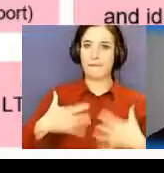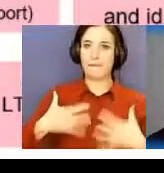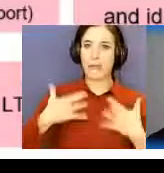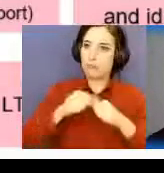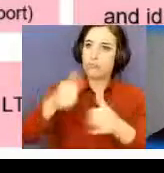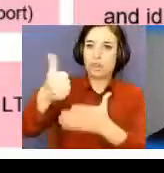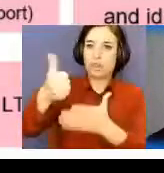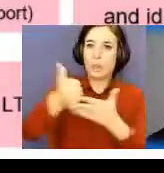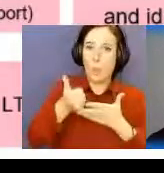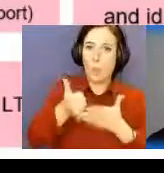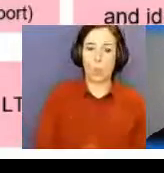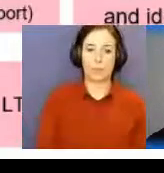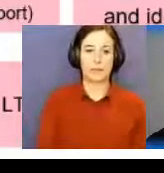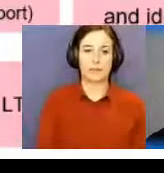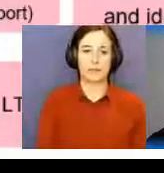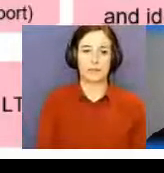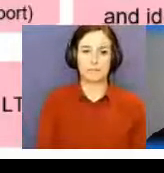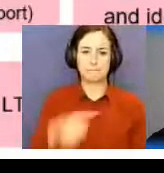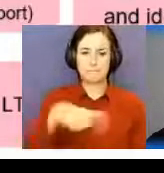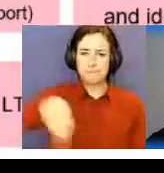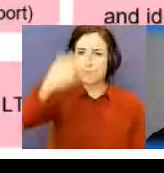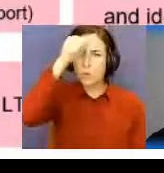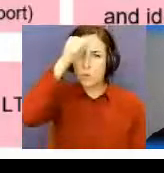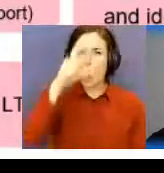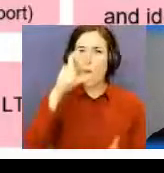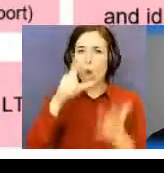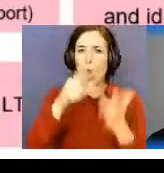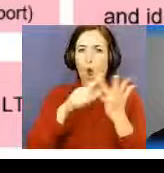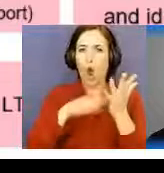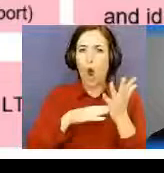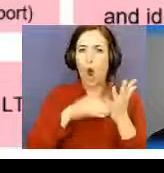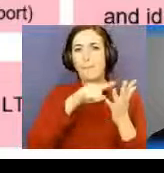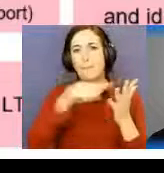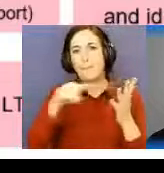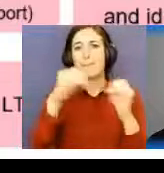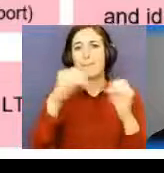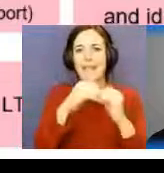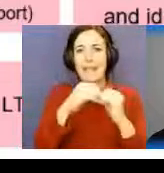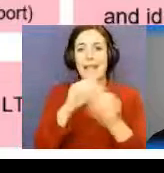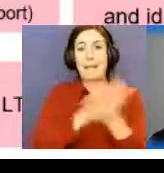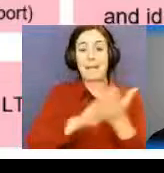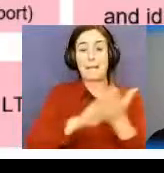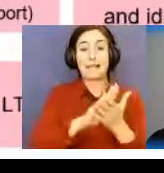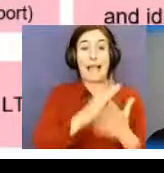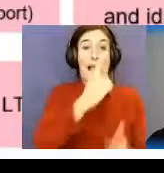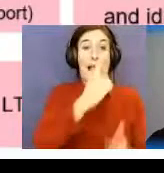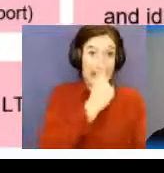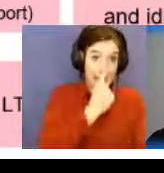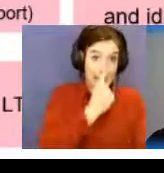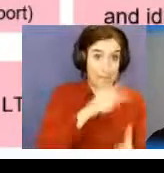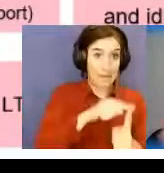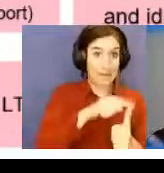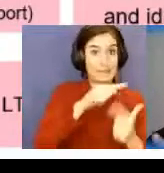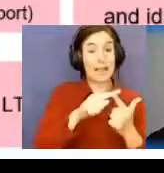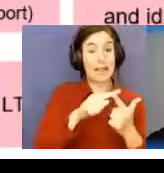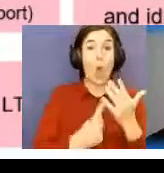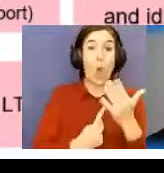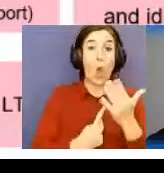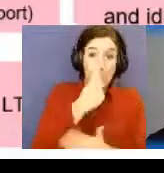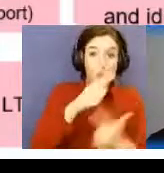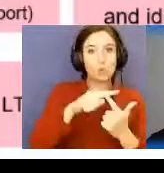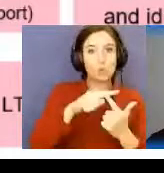familiar with COM-B, but this is around an individual's capability, the opportunities there, and levels of motivation. And if you can actually get those three things right,